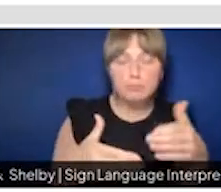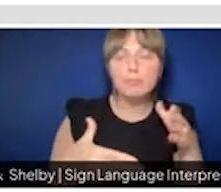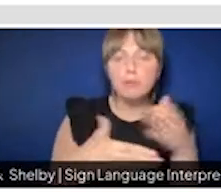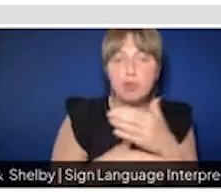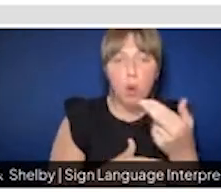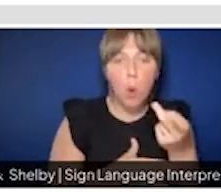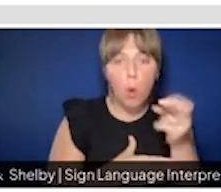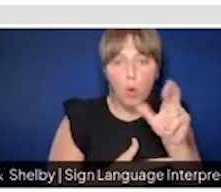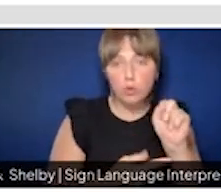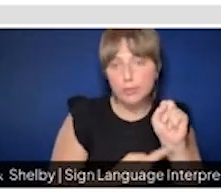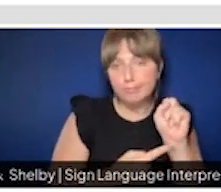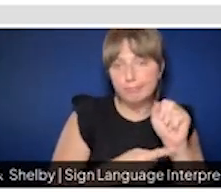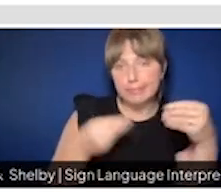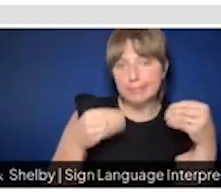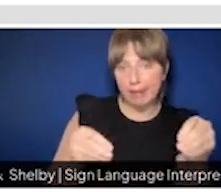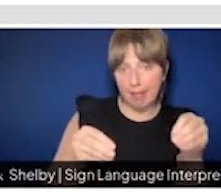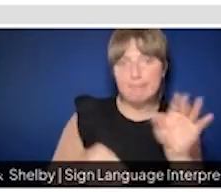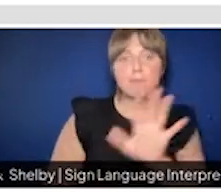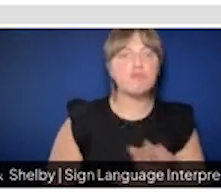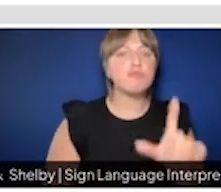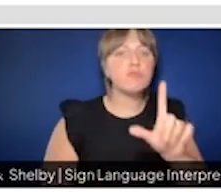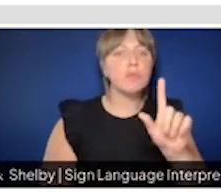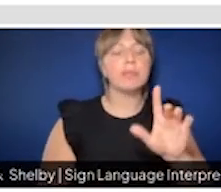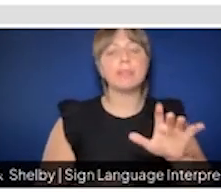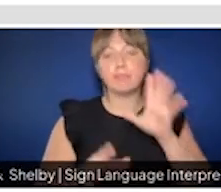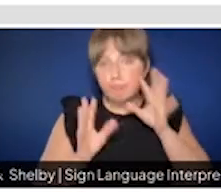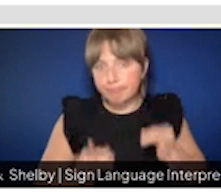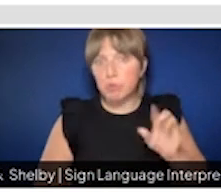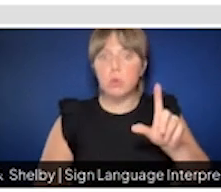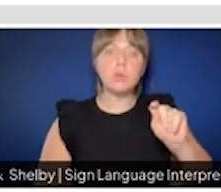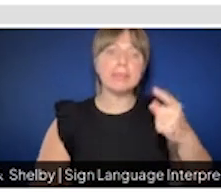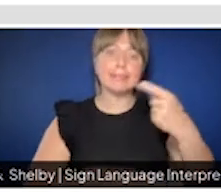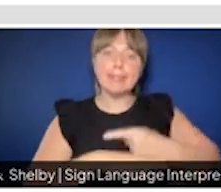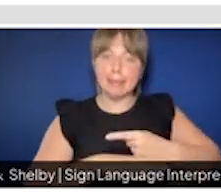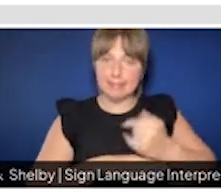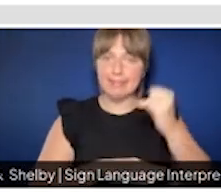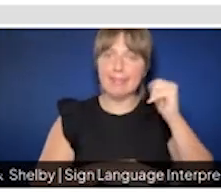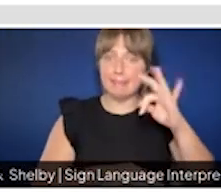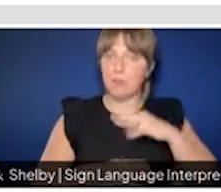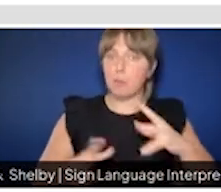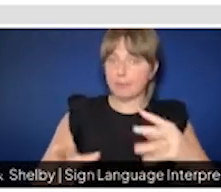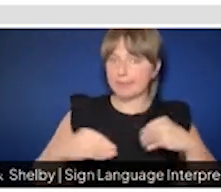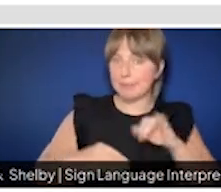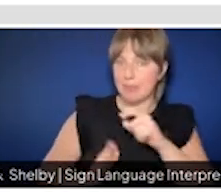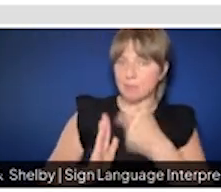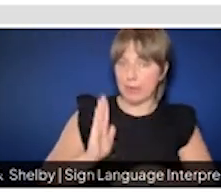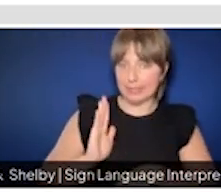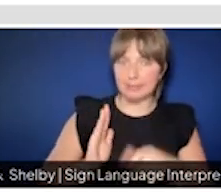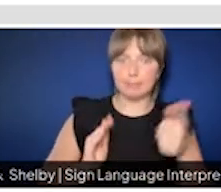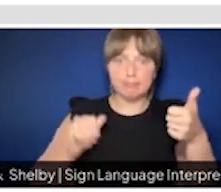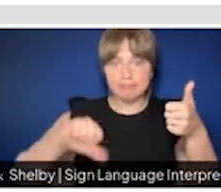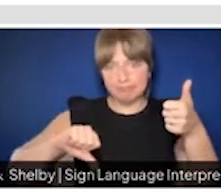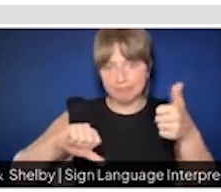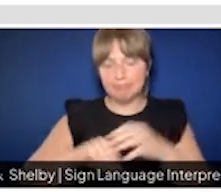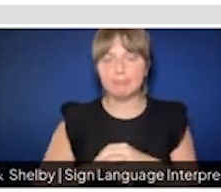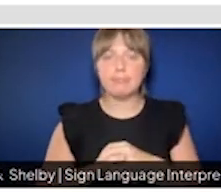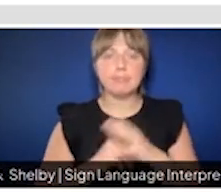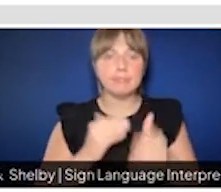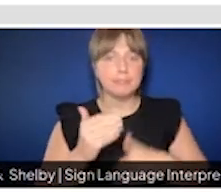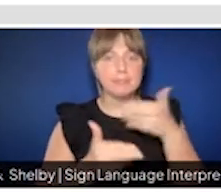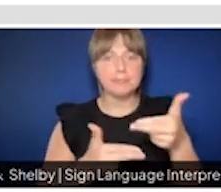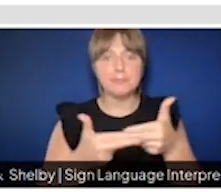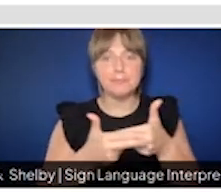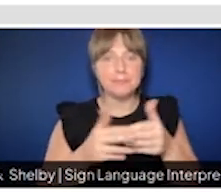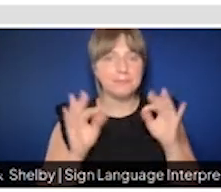sellers and are given 20 days to decide whether or not they want to tender their shares at that price. Mm-hmm. If you go to the next slide,